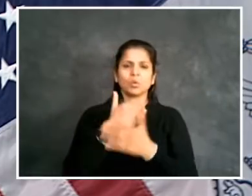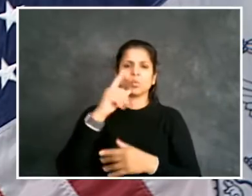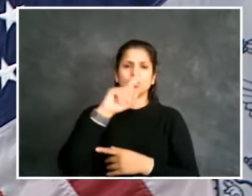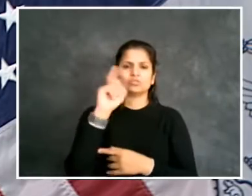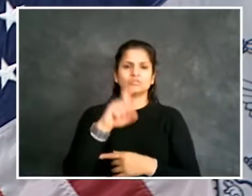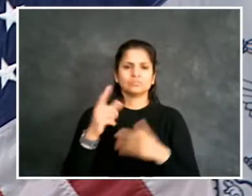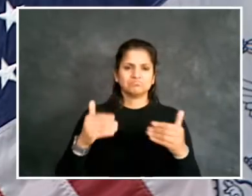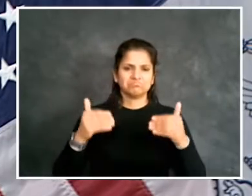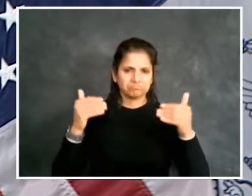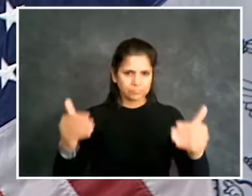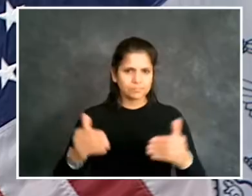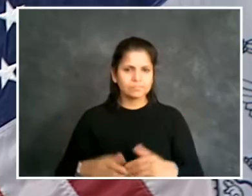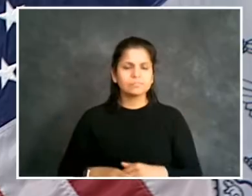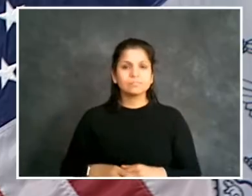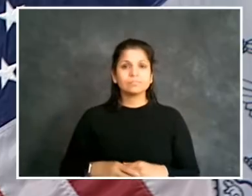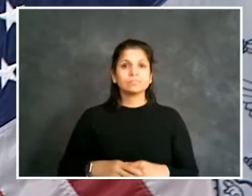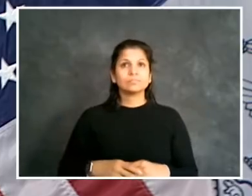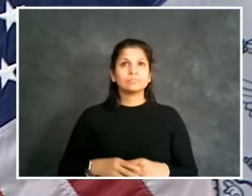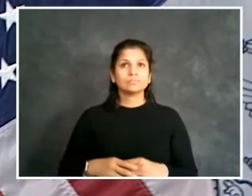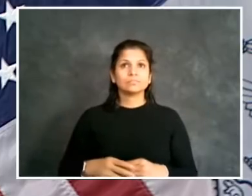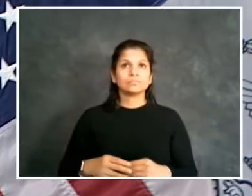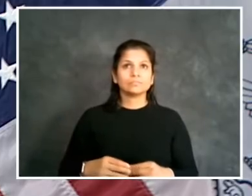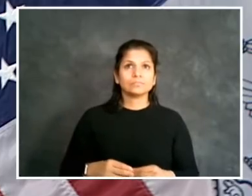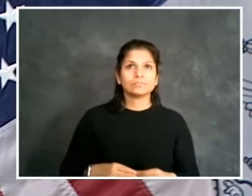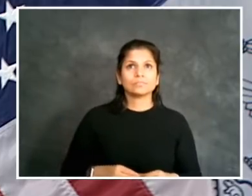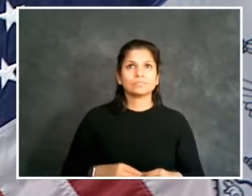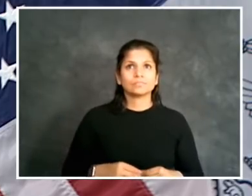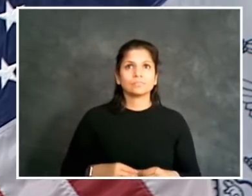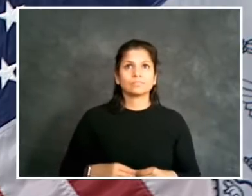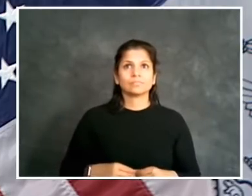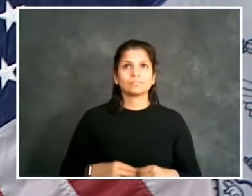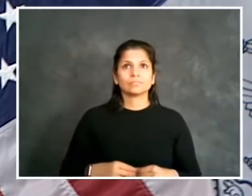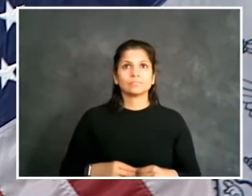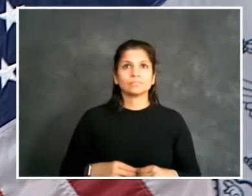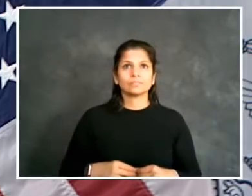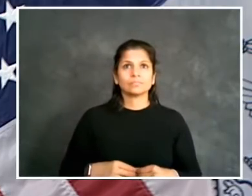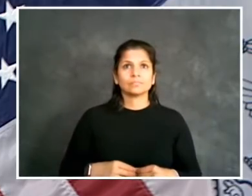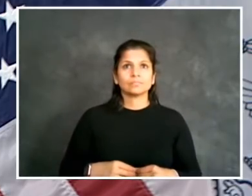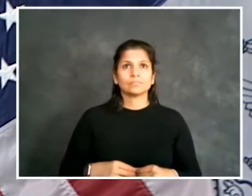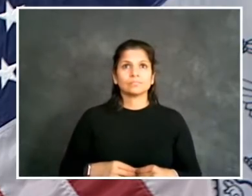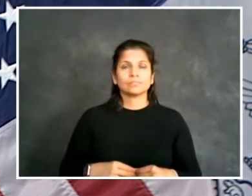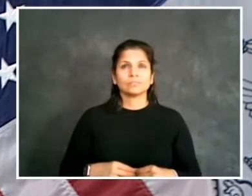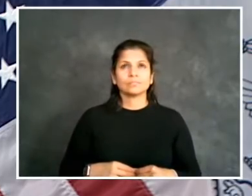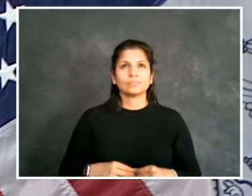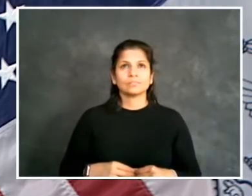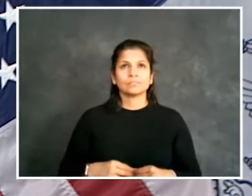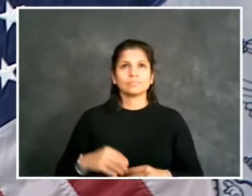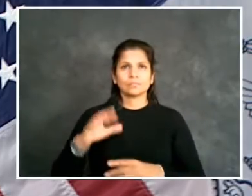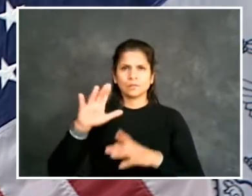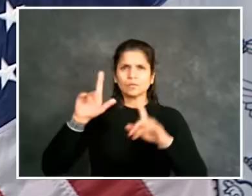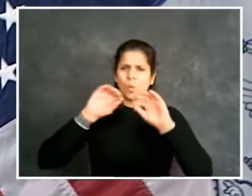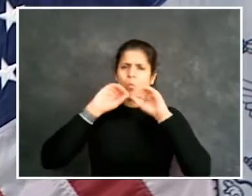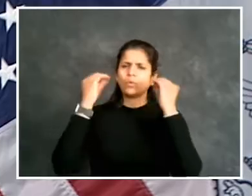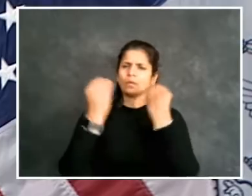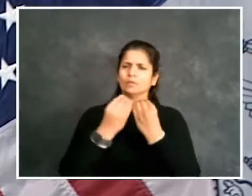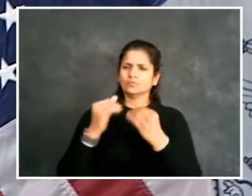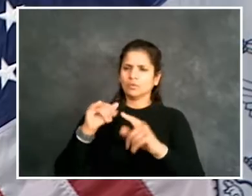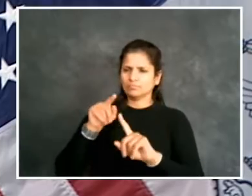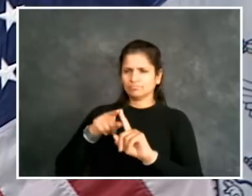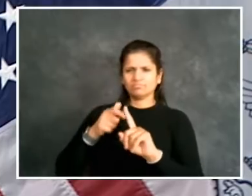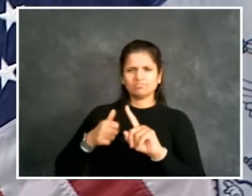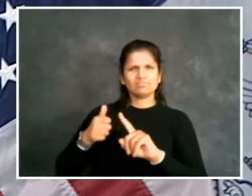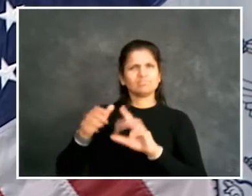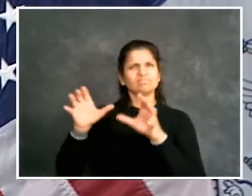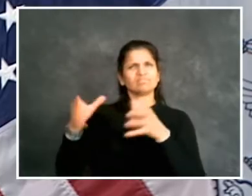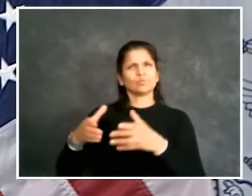Shamrim, except that they're very young kids mostly, and they don't command